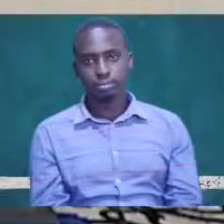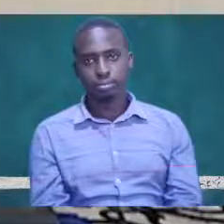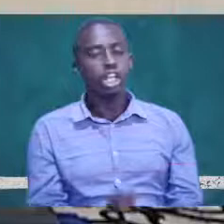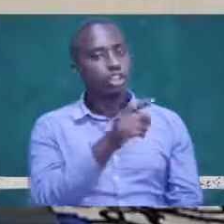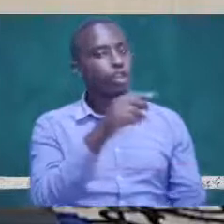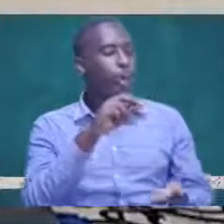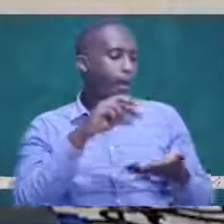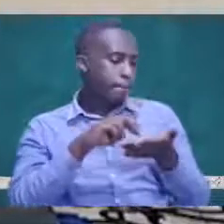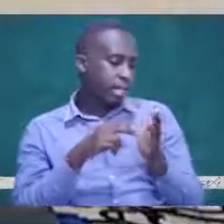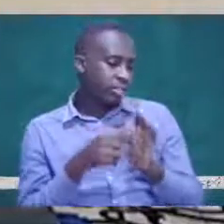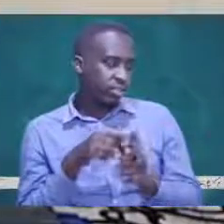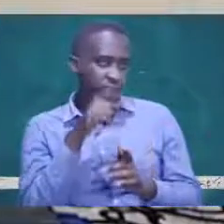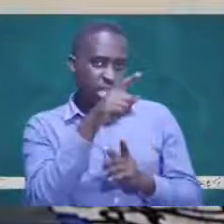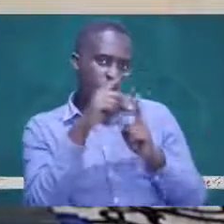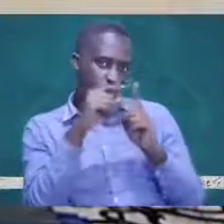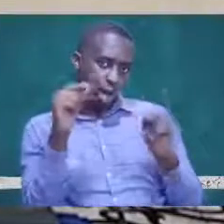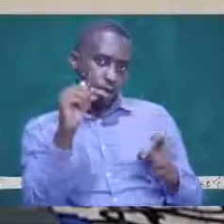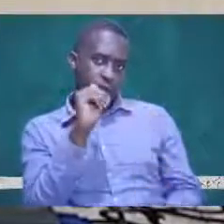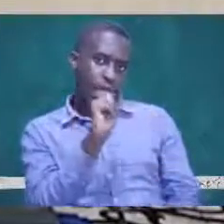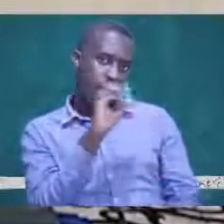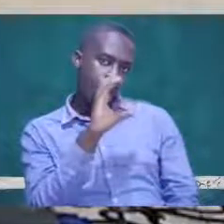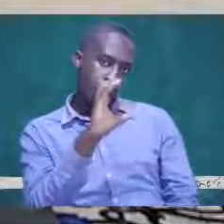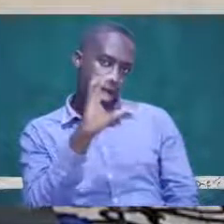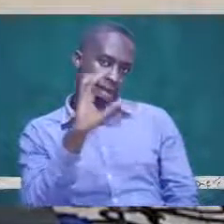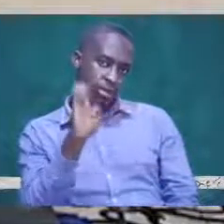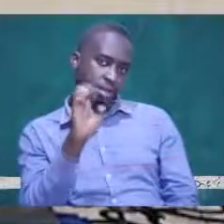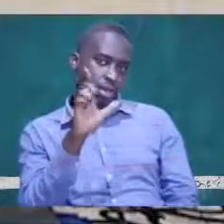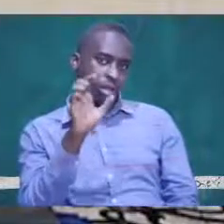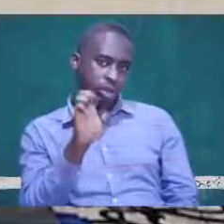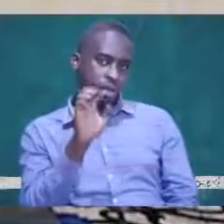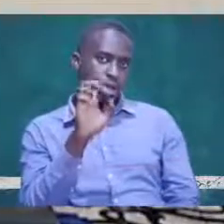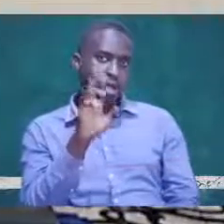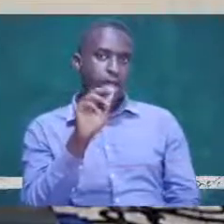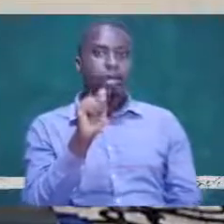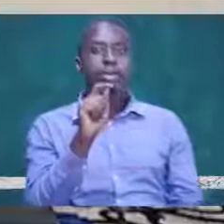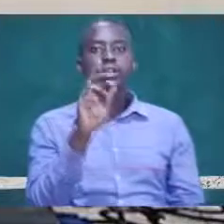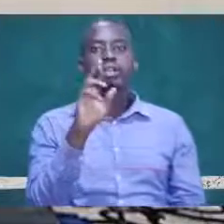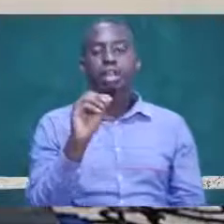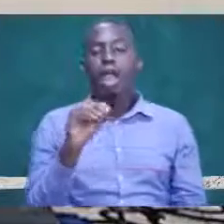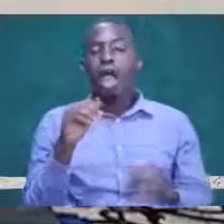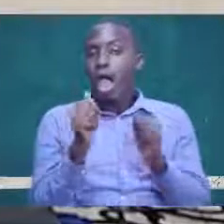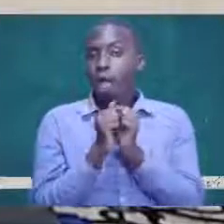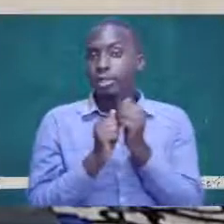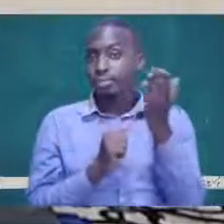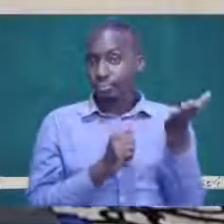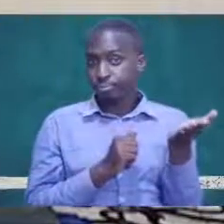That is the meaning of the word accelerator. And in this case,